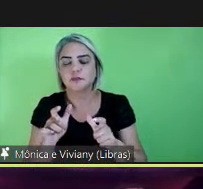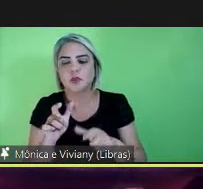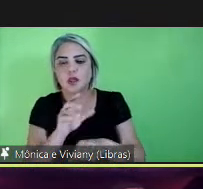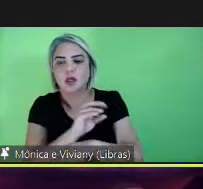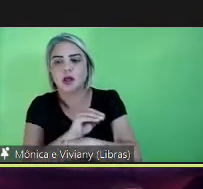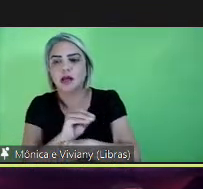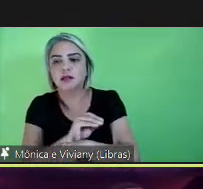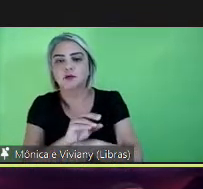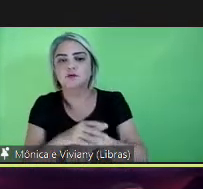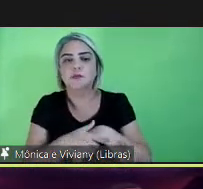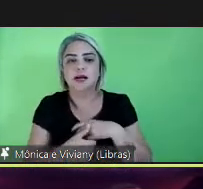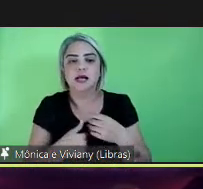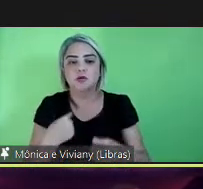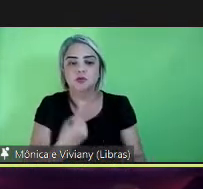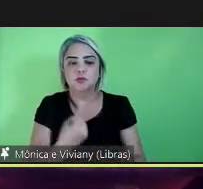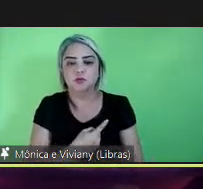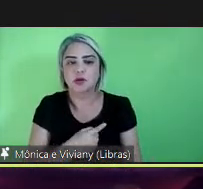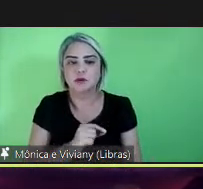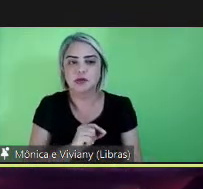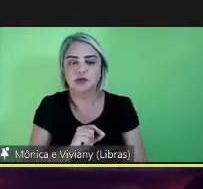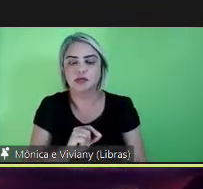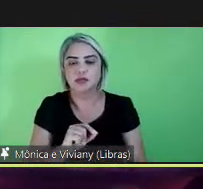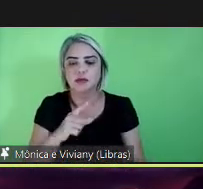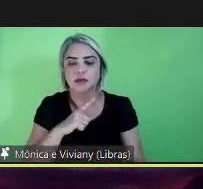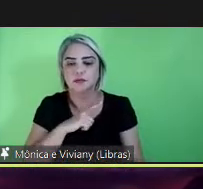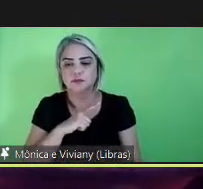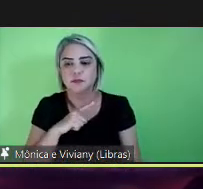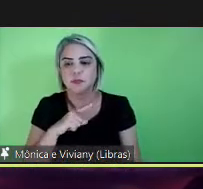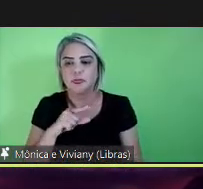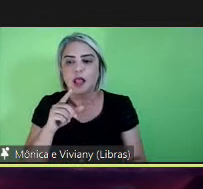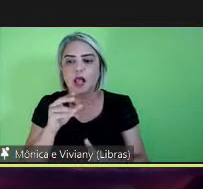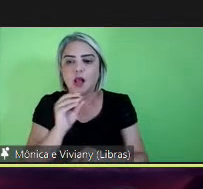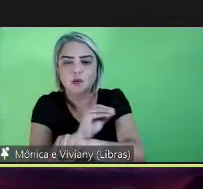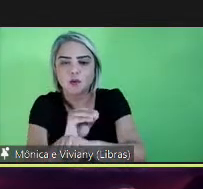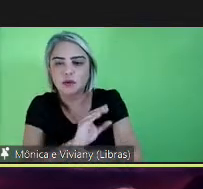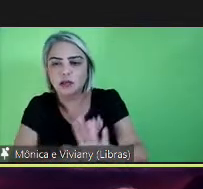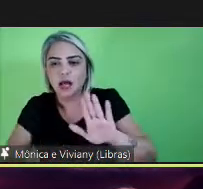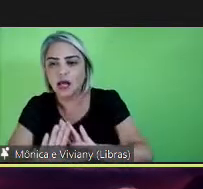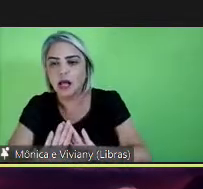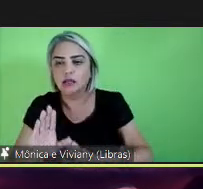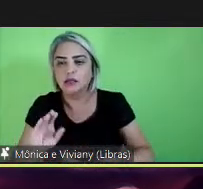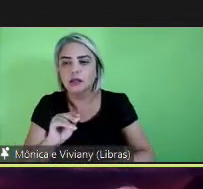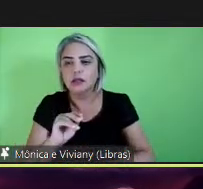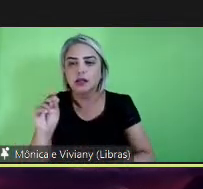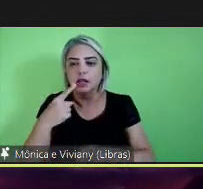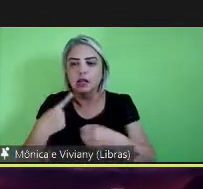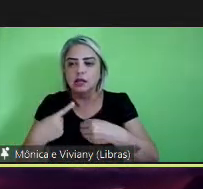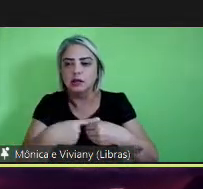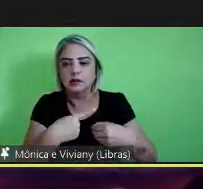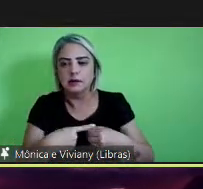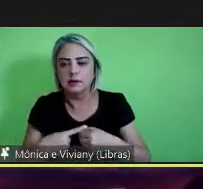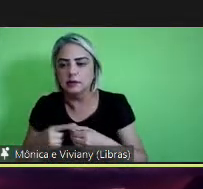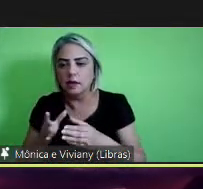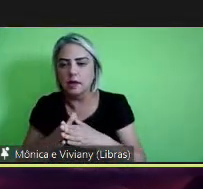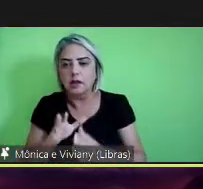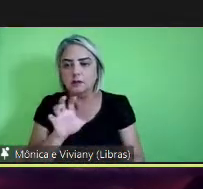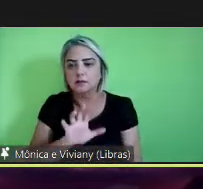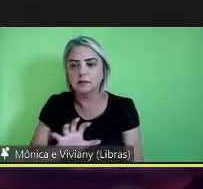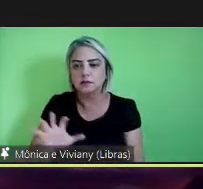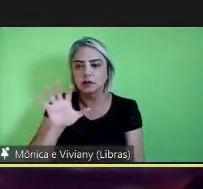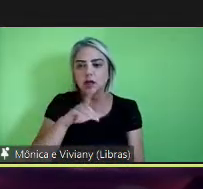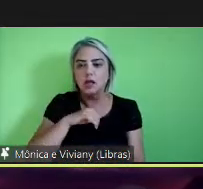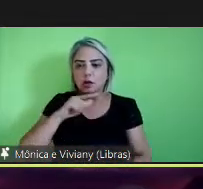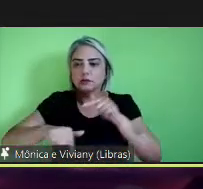said before, in the city, in the towns, in villages. I work in the city, I live in a village.